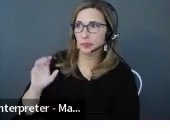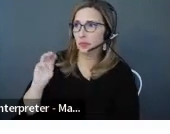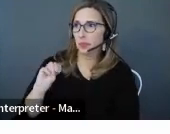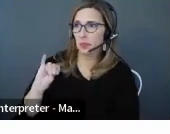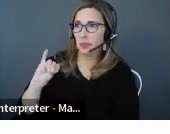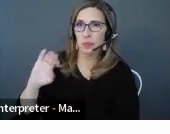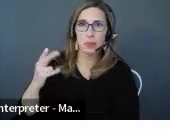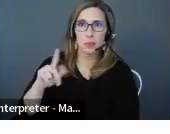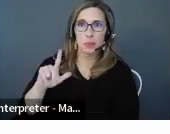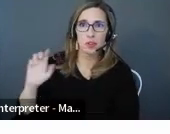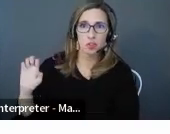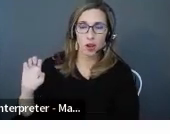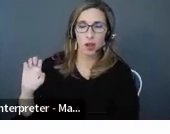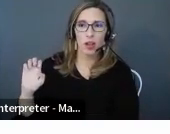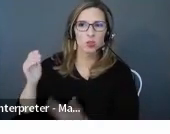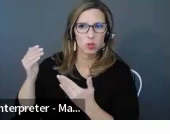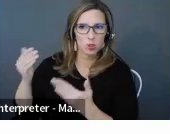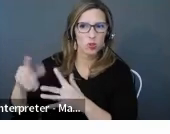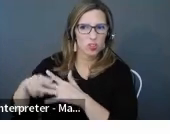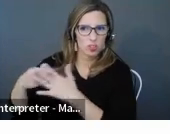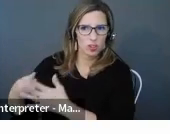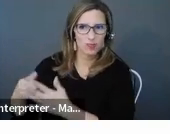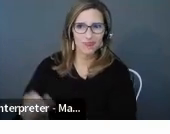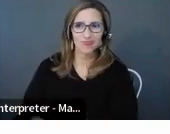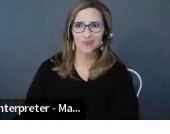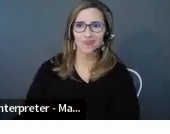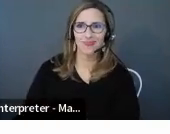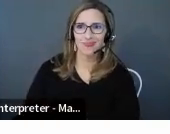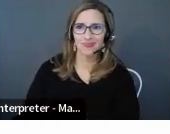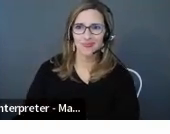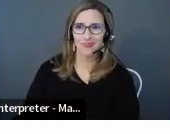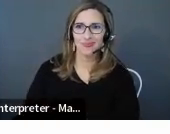Michelle to get us started.